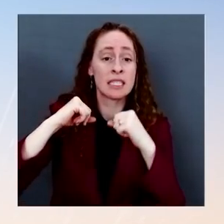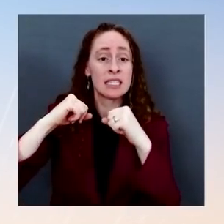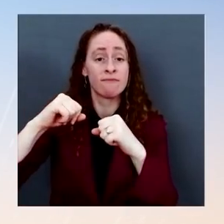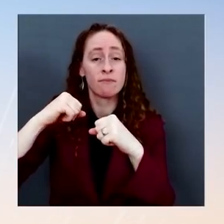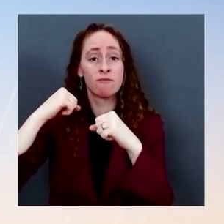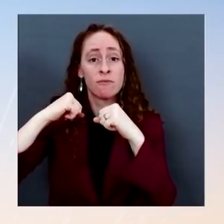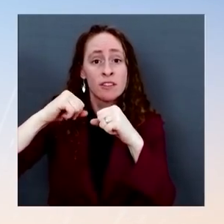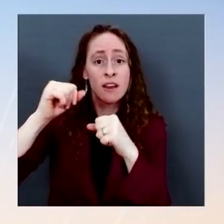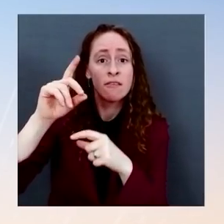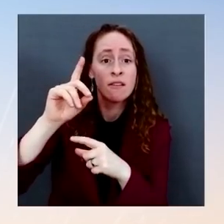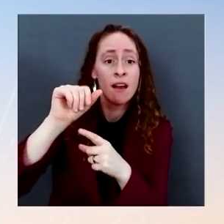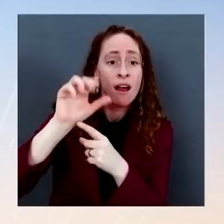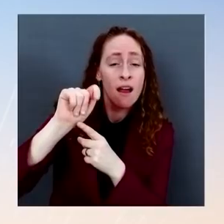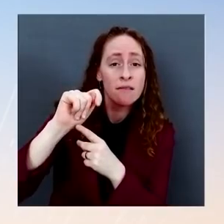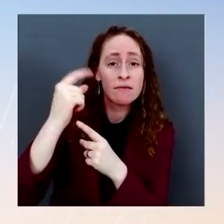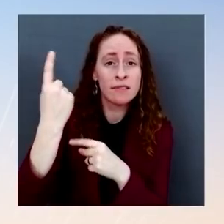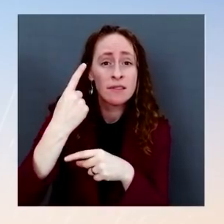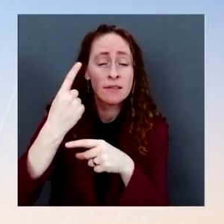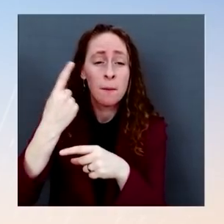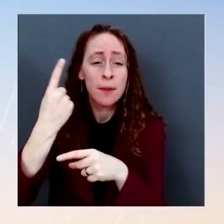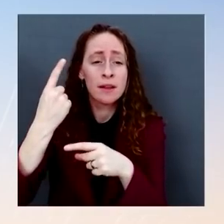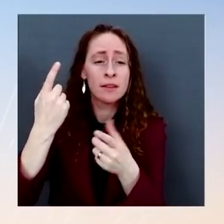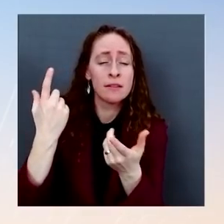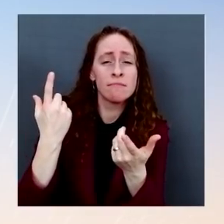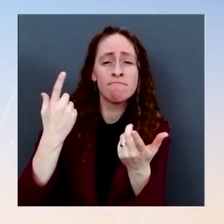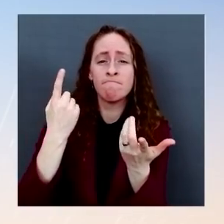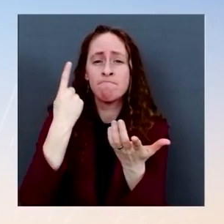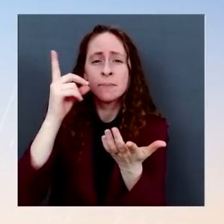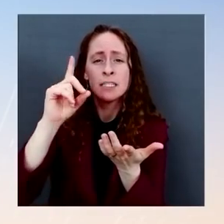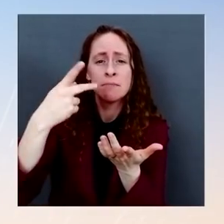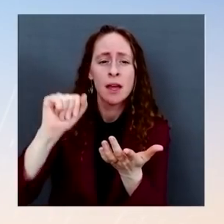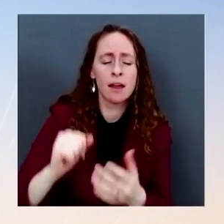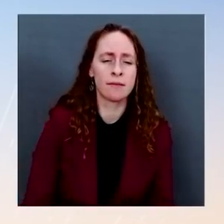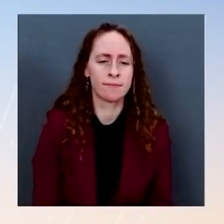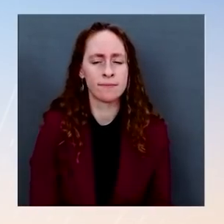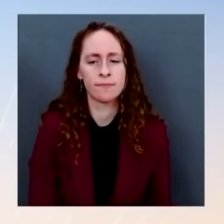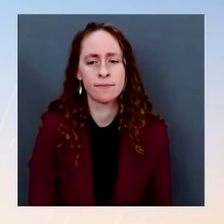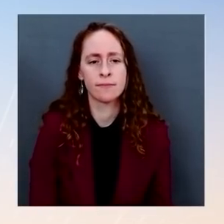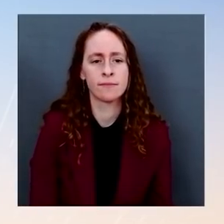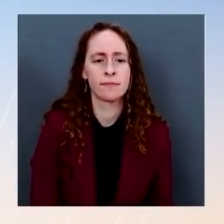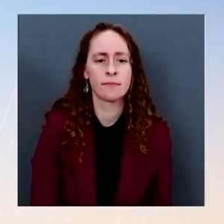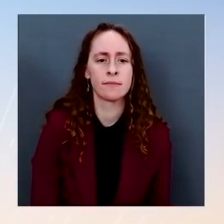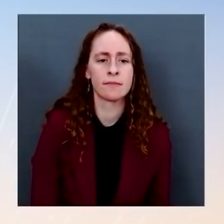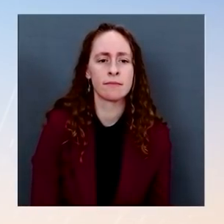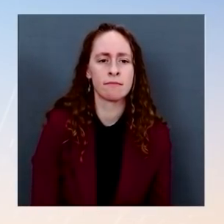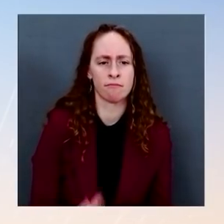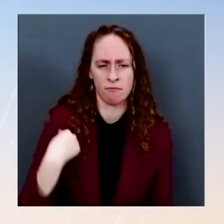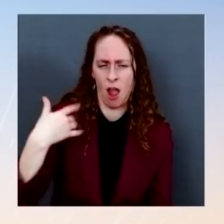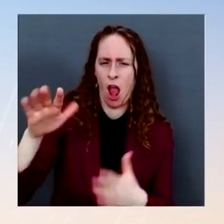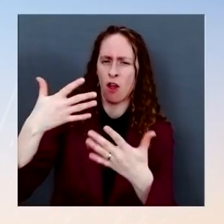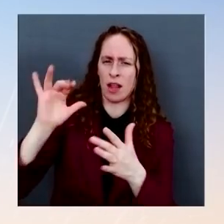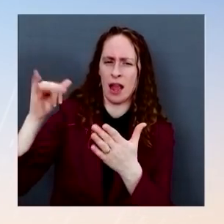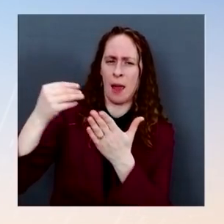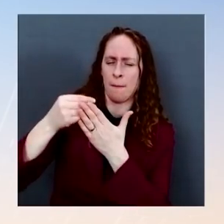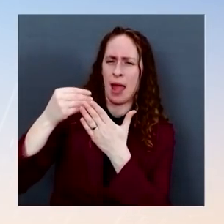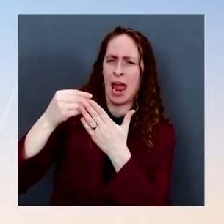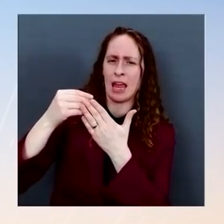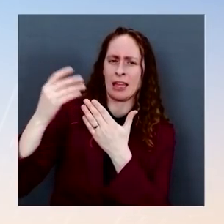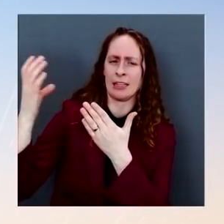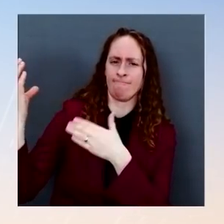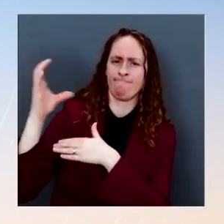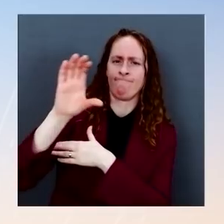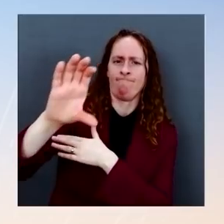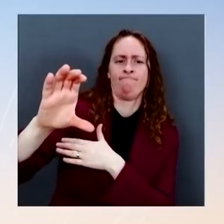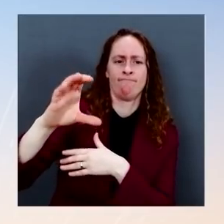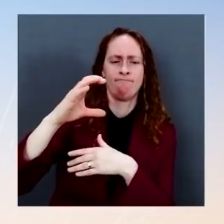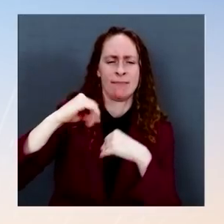ahead more of the president's. I know he's been meeting with his COVID team while I've been out here, so I can't. There's not much more I can preview at this point in time. Go ahead.